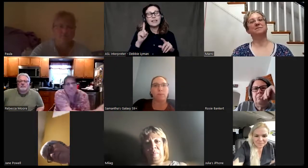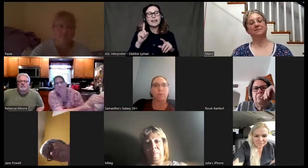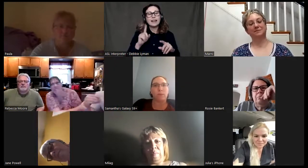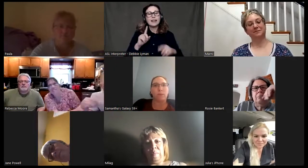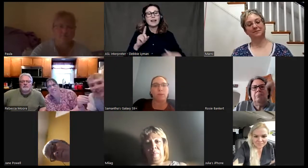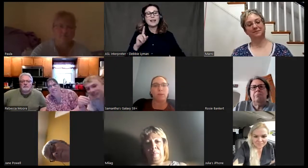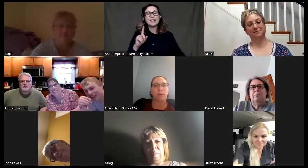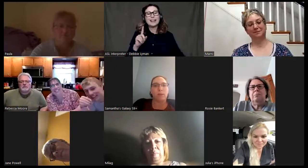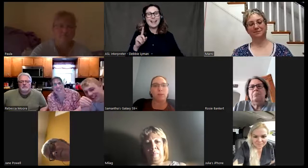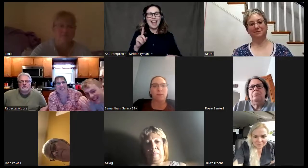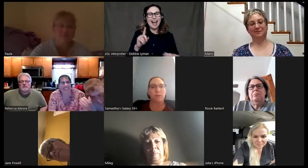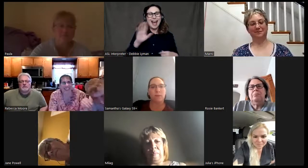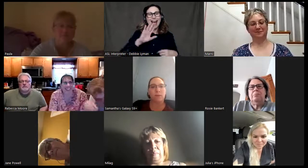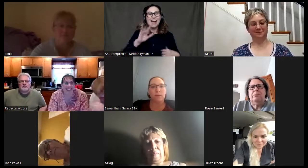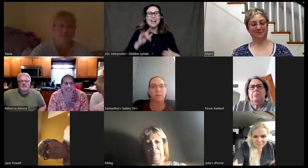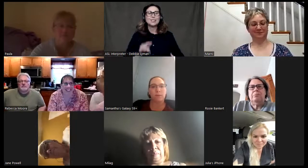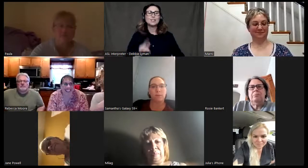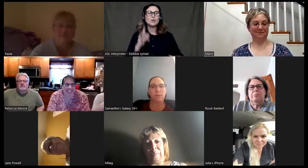I think,